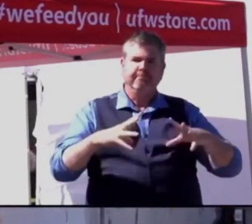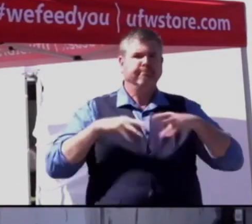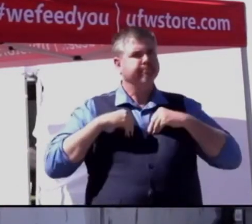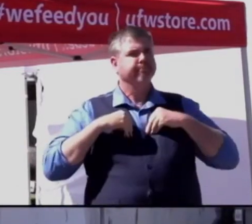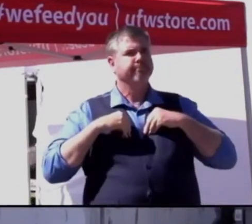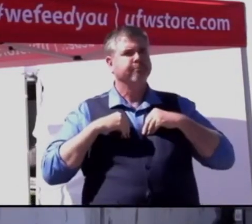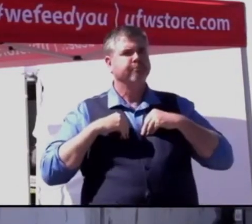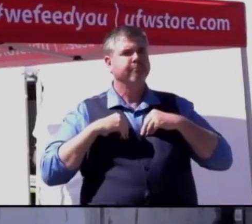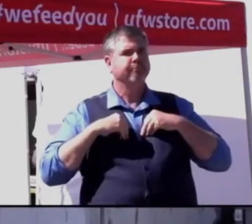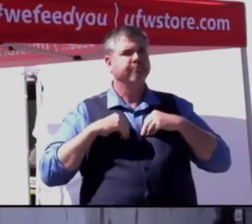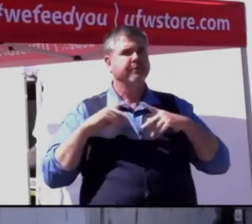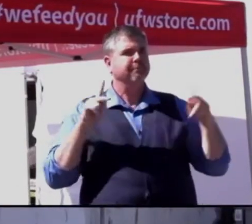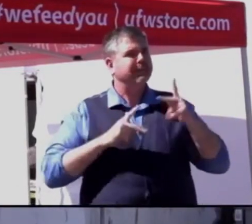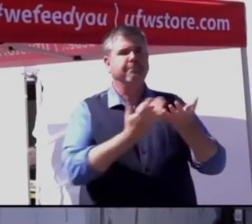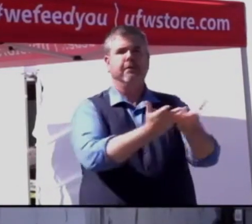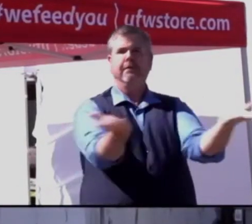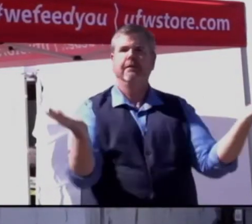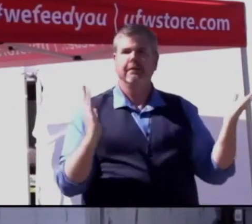getting vaccinated today